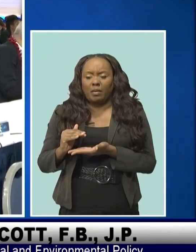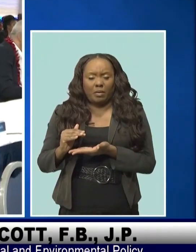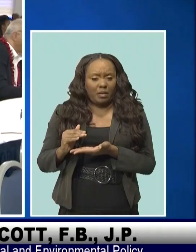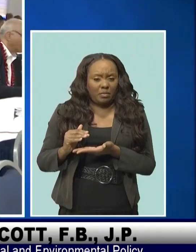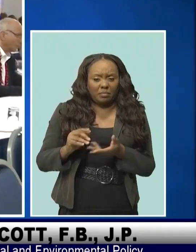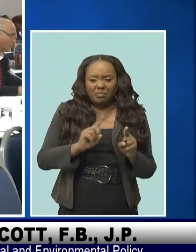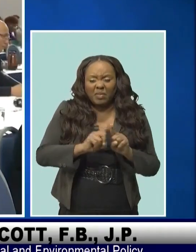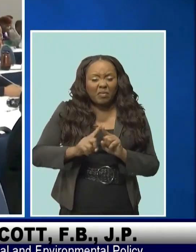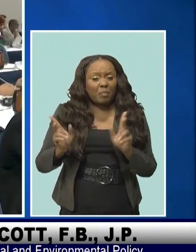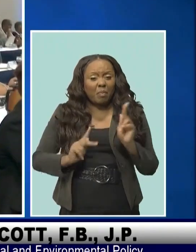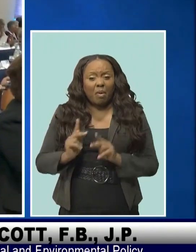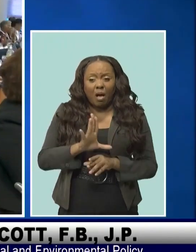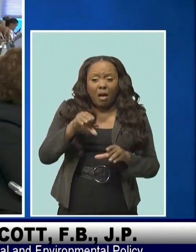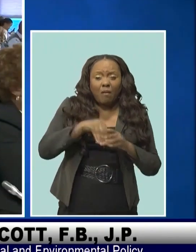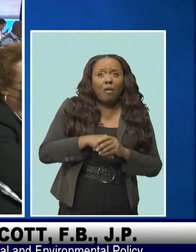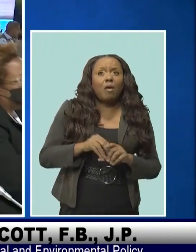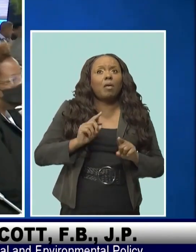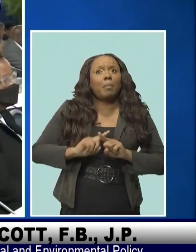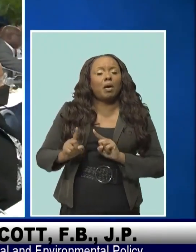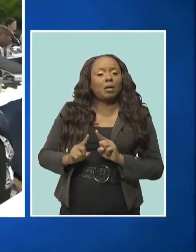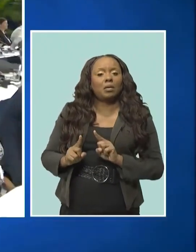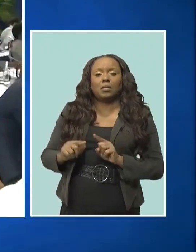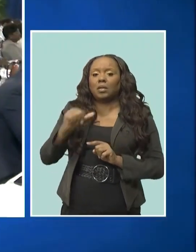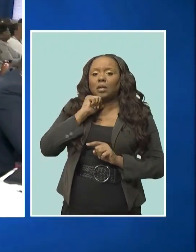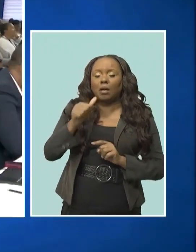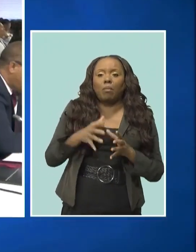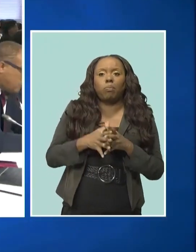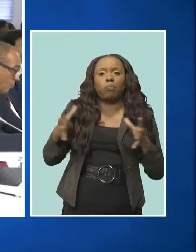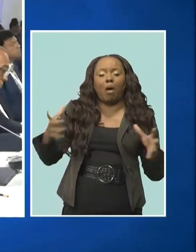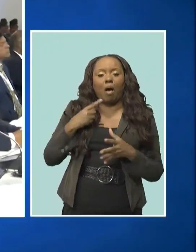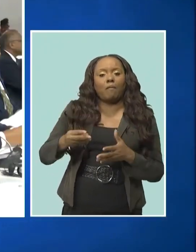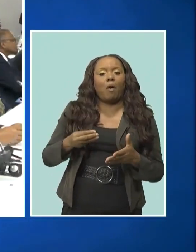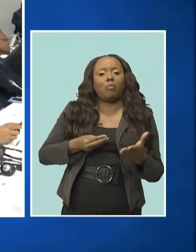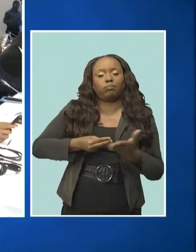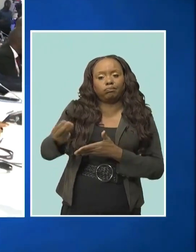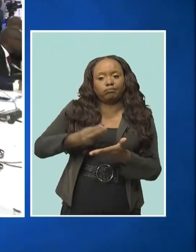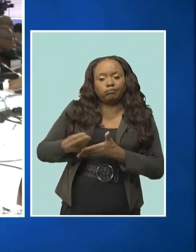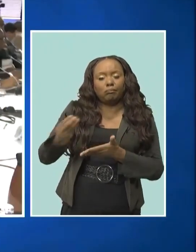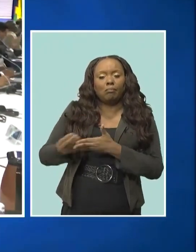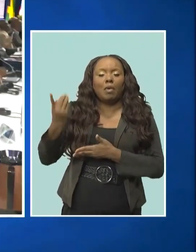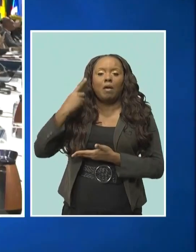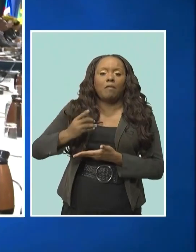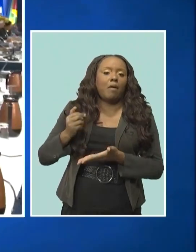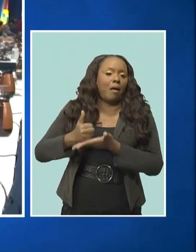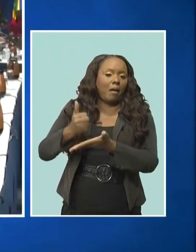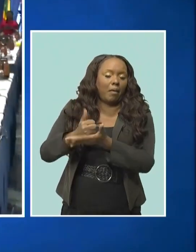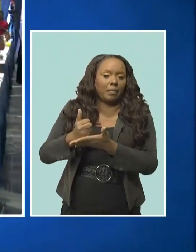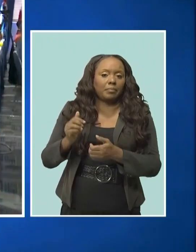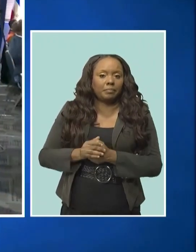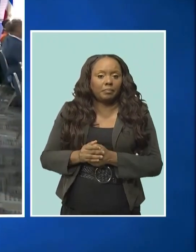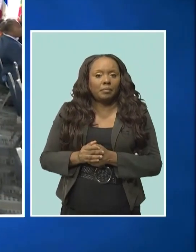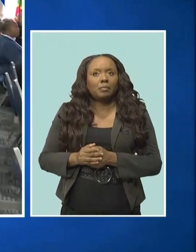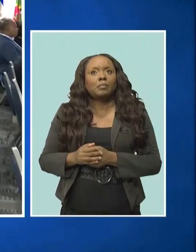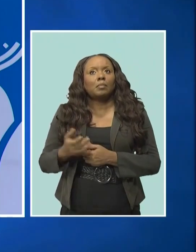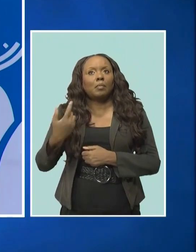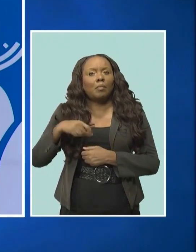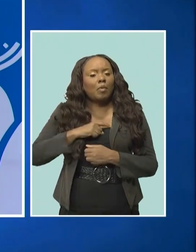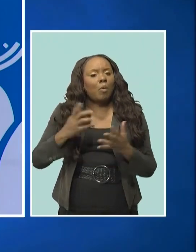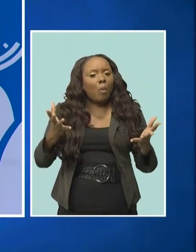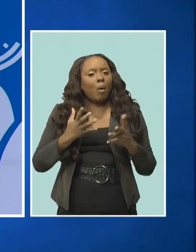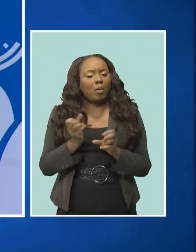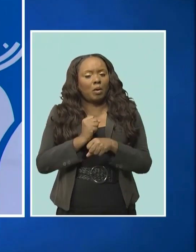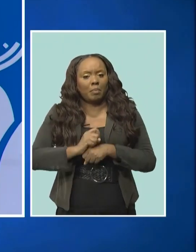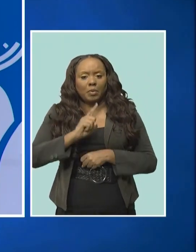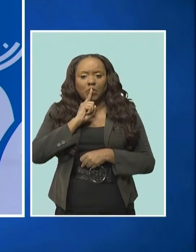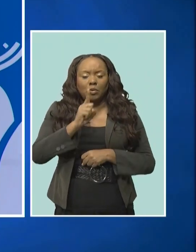commercial actors. Indeed, Barbados has identified this challenge and is looking at front-of-package labeling and ensuring